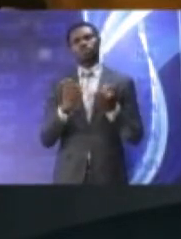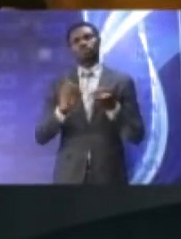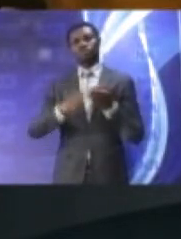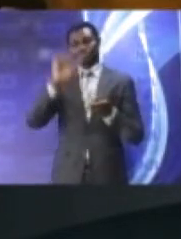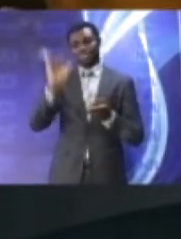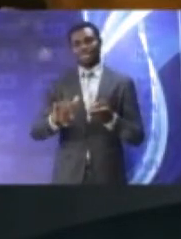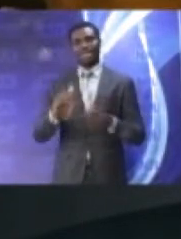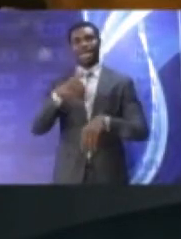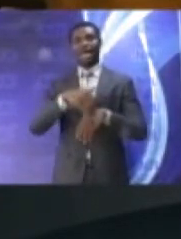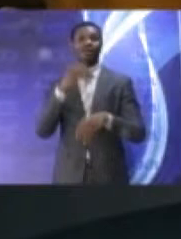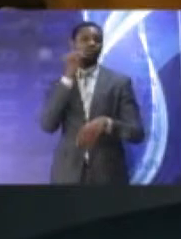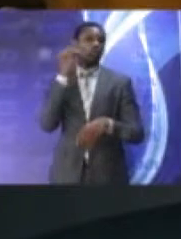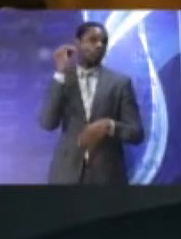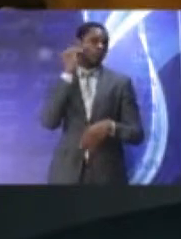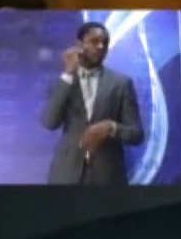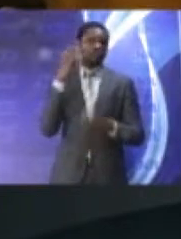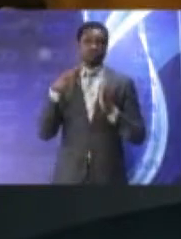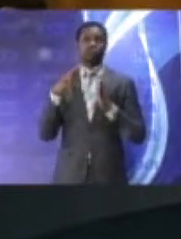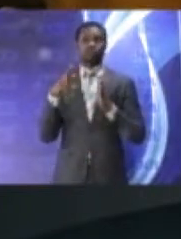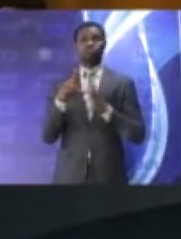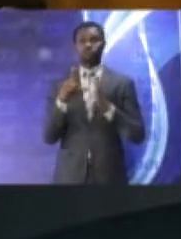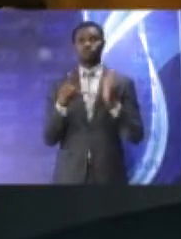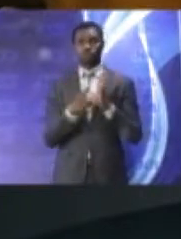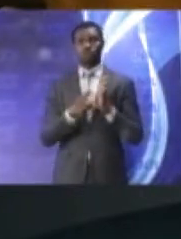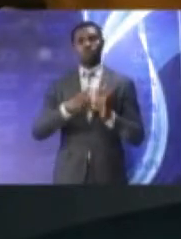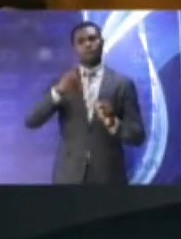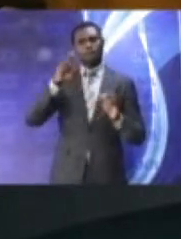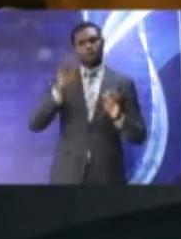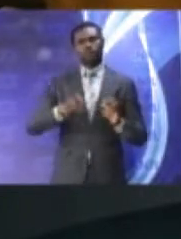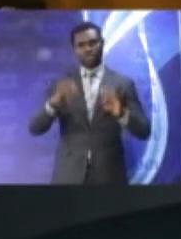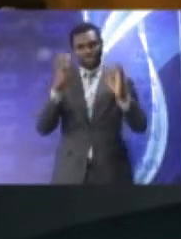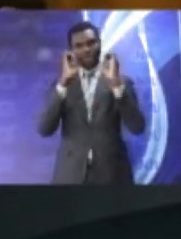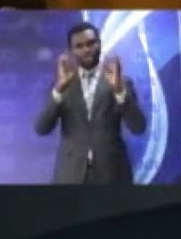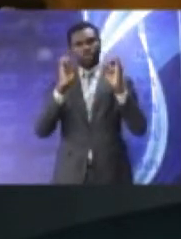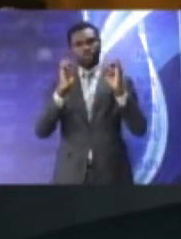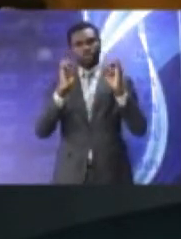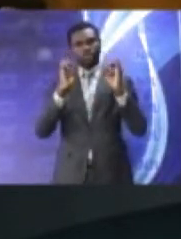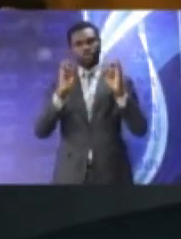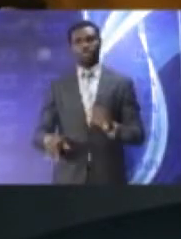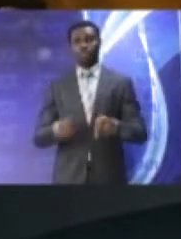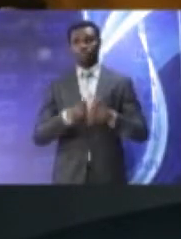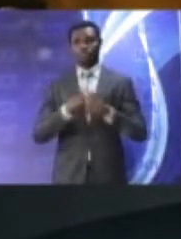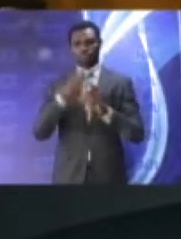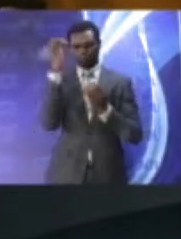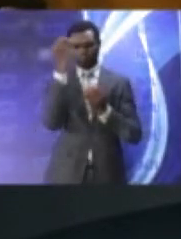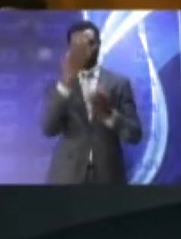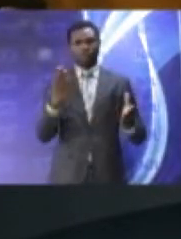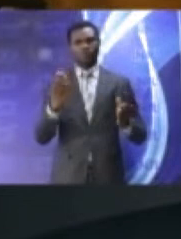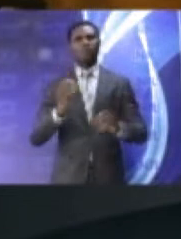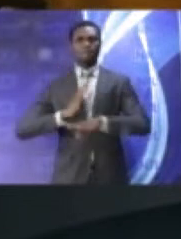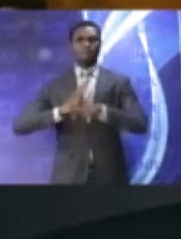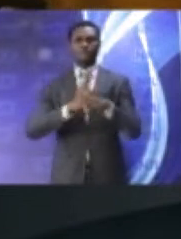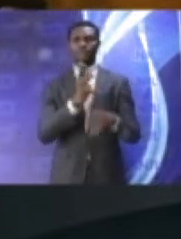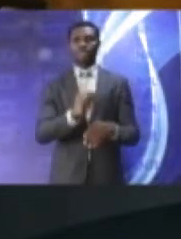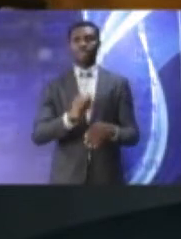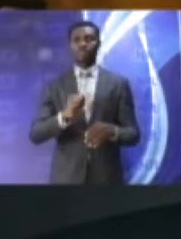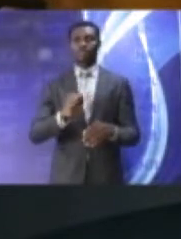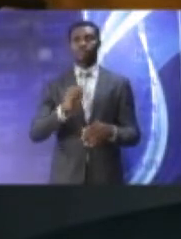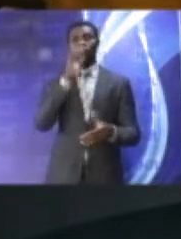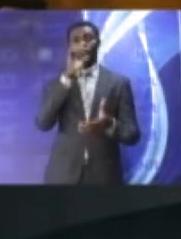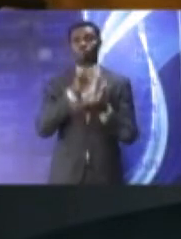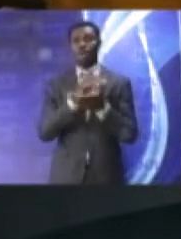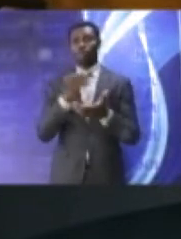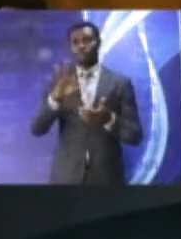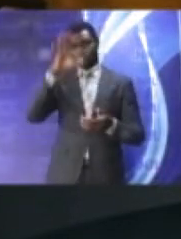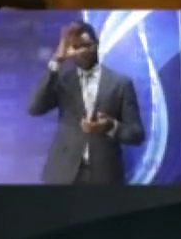order and dedicate their time in reading educative and informative literature. The First Lady stated this in a message during an event